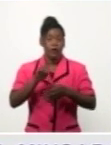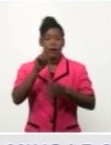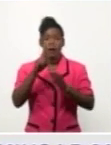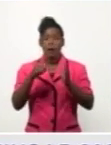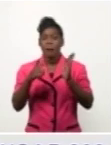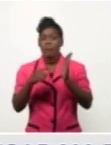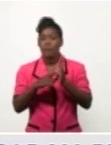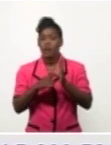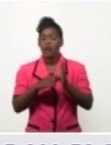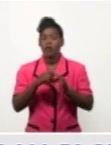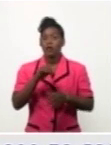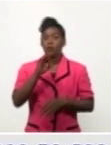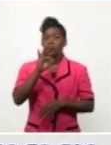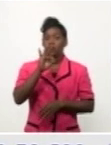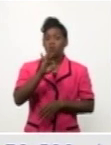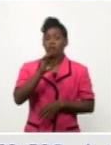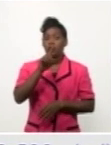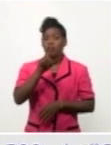And